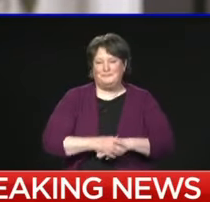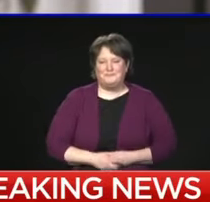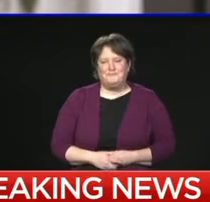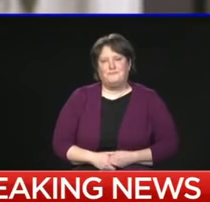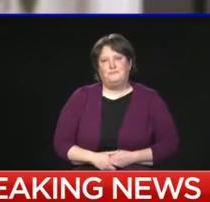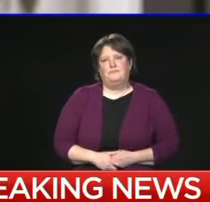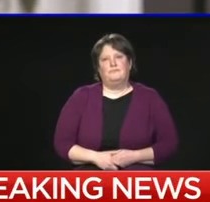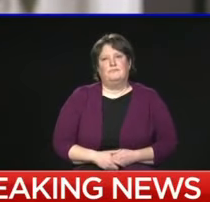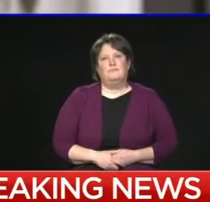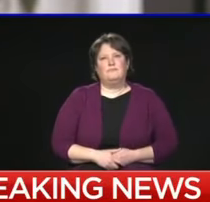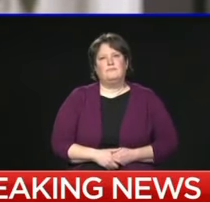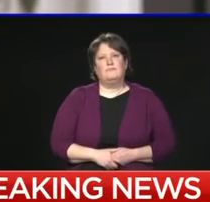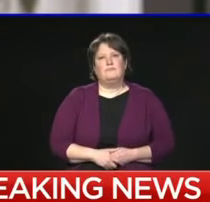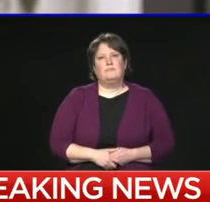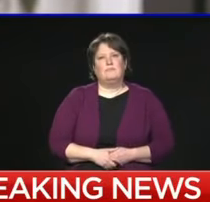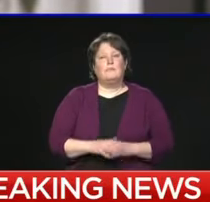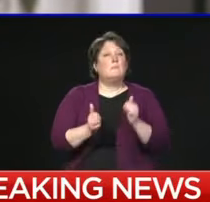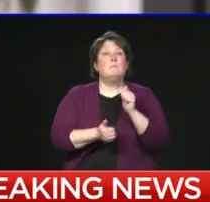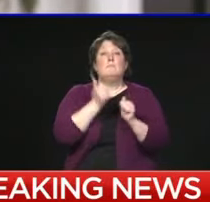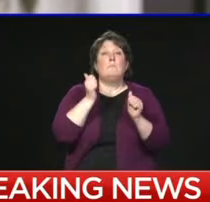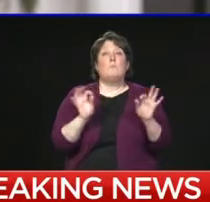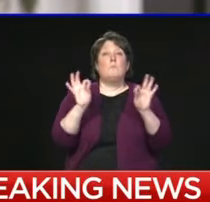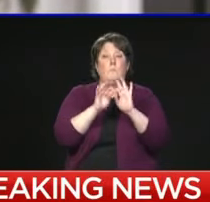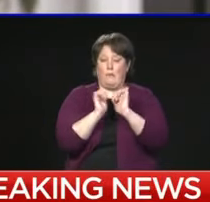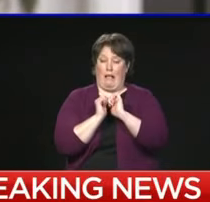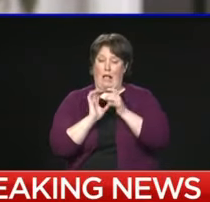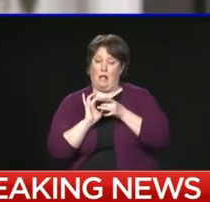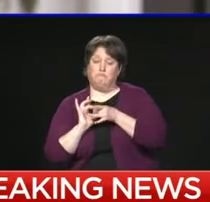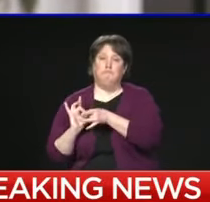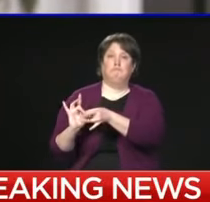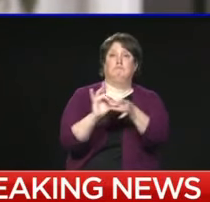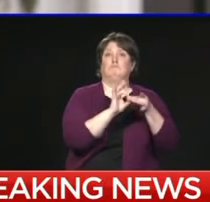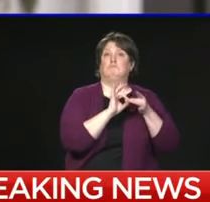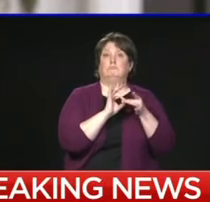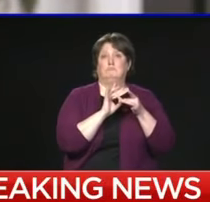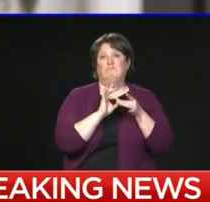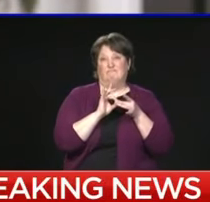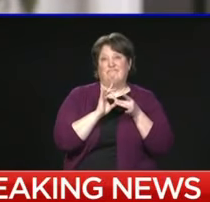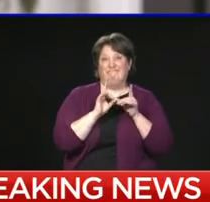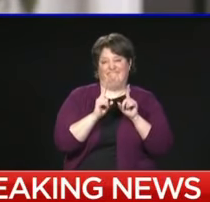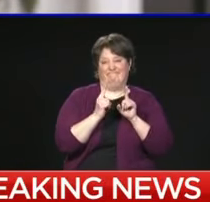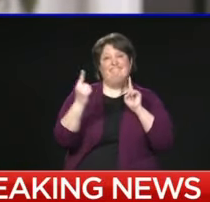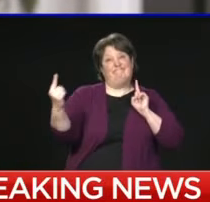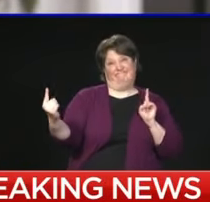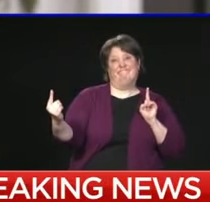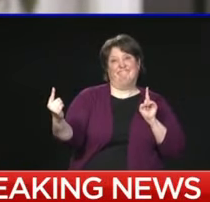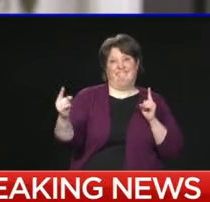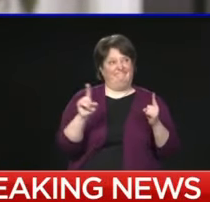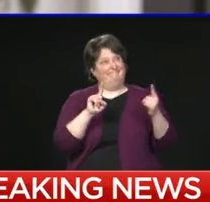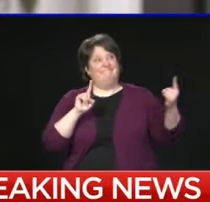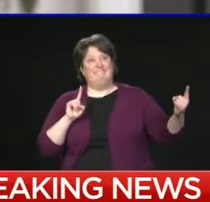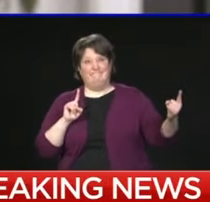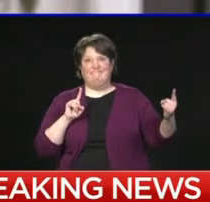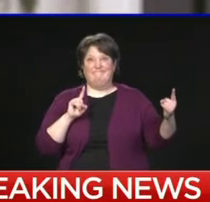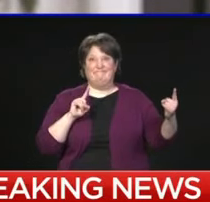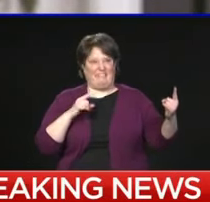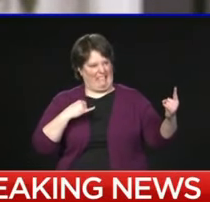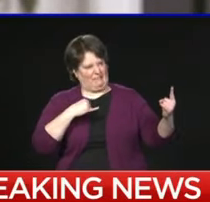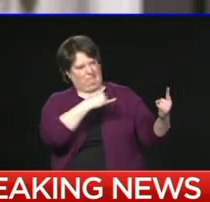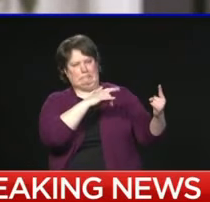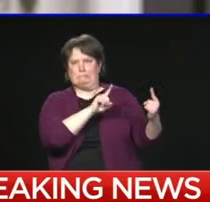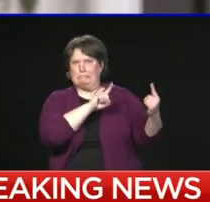Above all, the most important way we can work together is by staying apart. Social distancing is